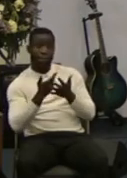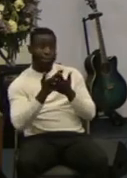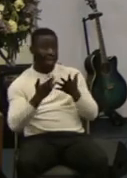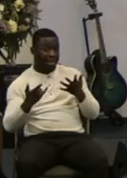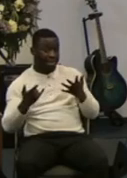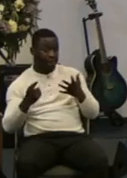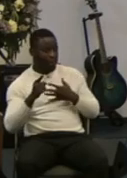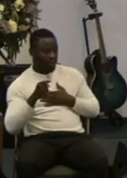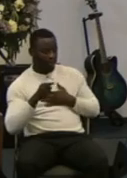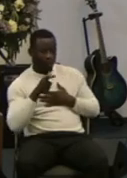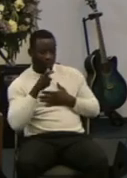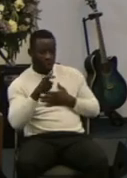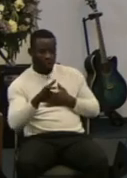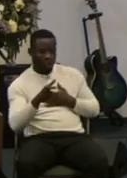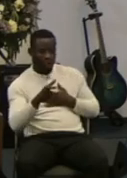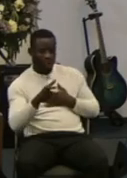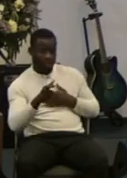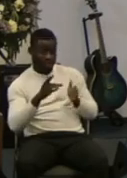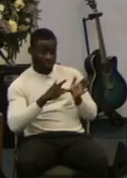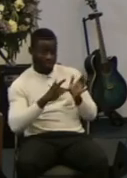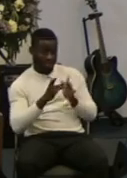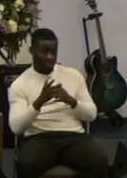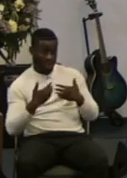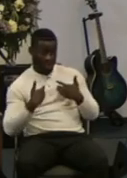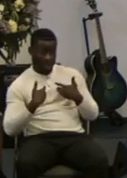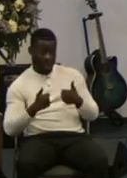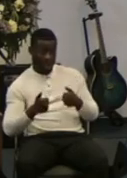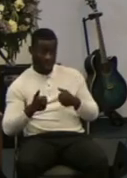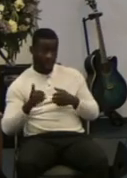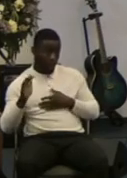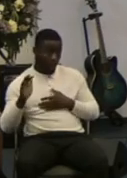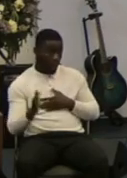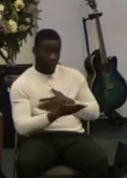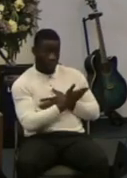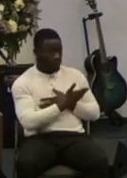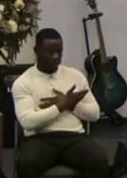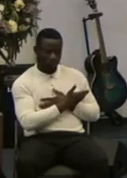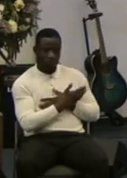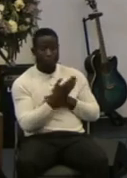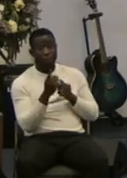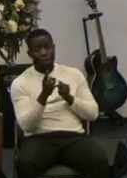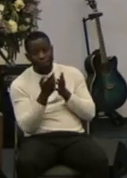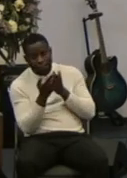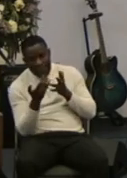many. Doesn't say Jesus healed them all.